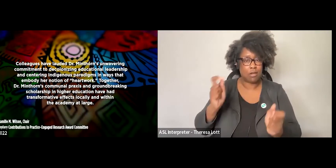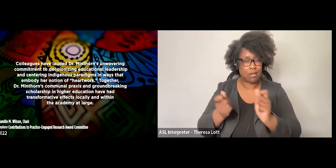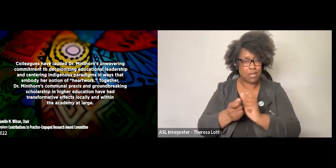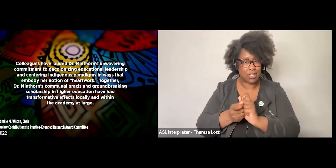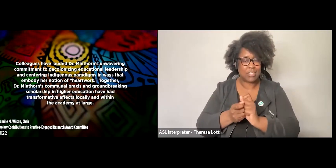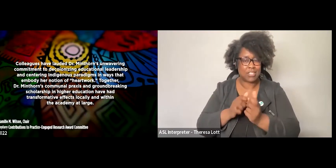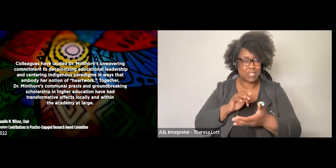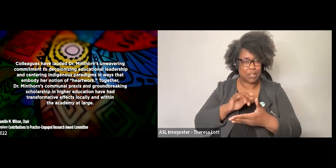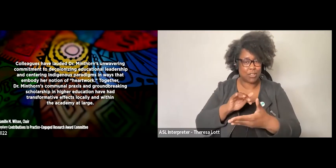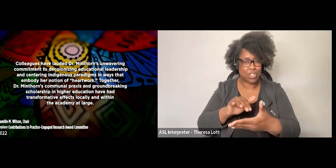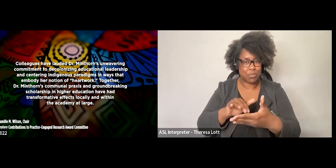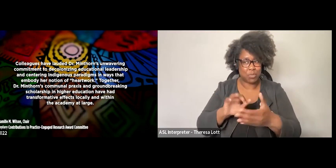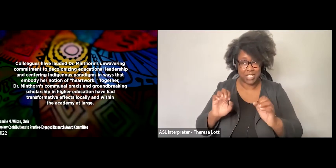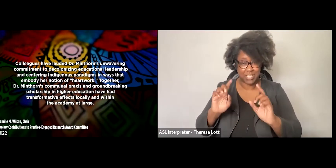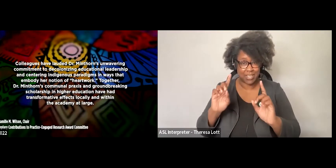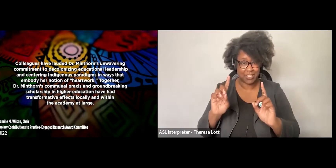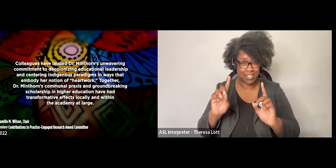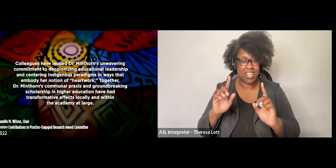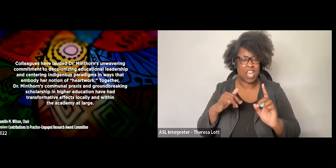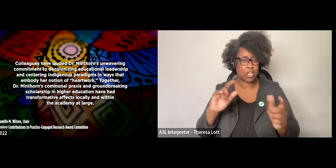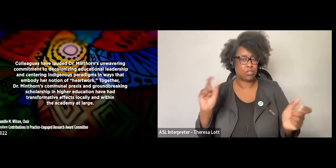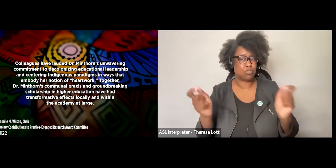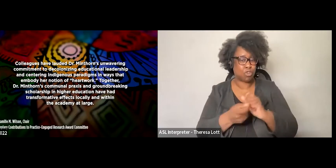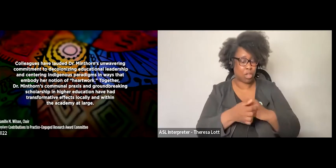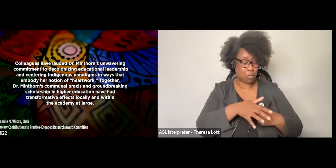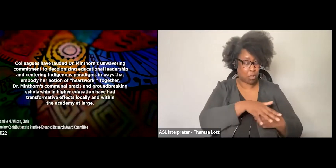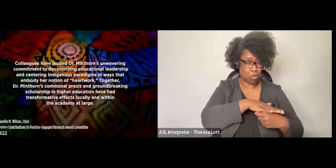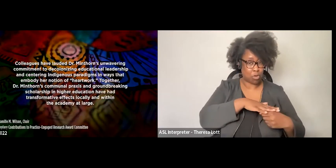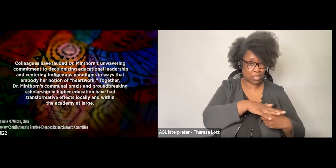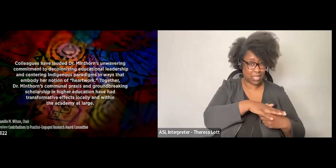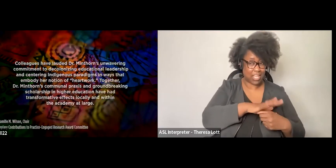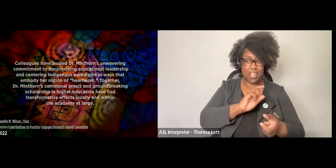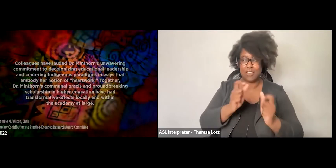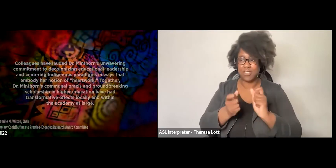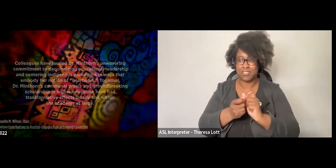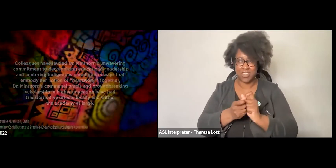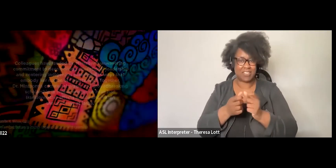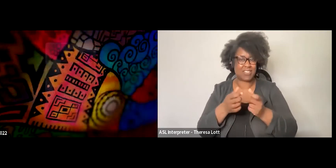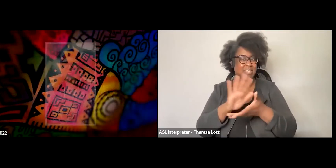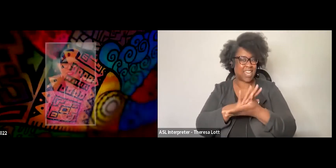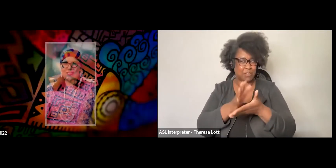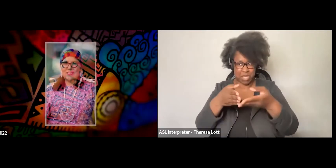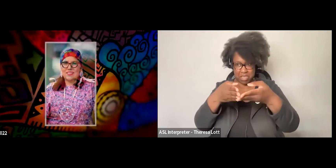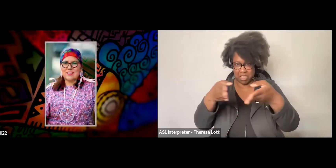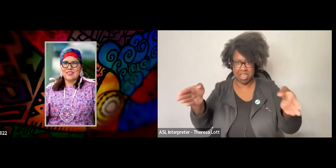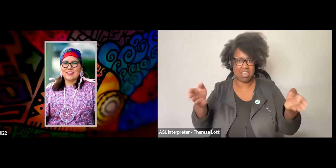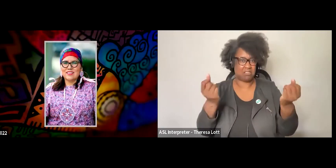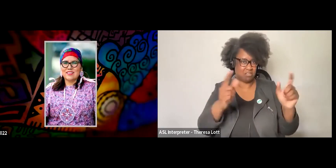had transformative effects locally and within the academy at large.